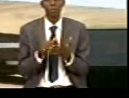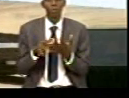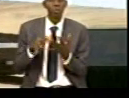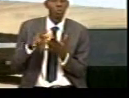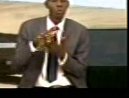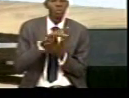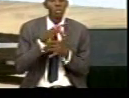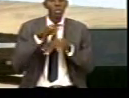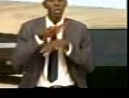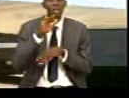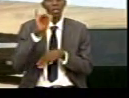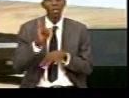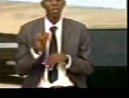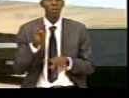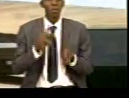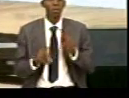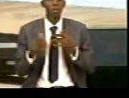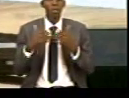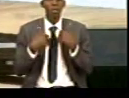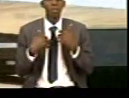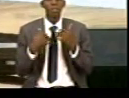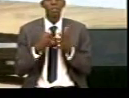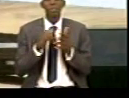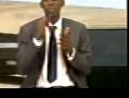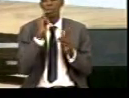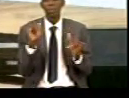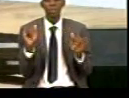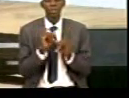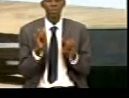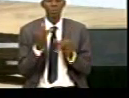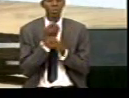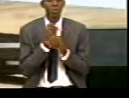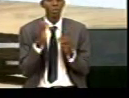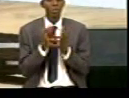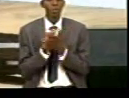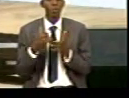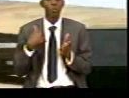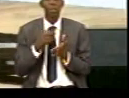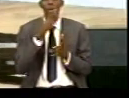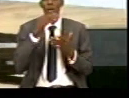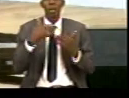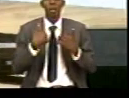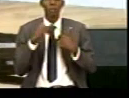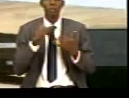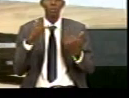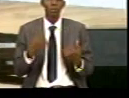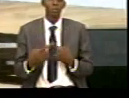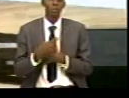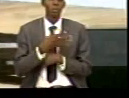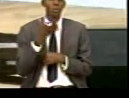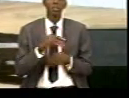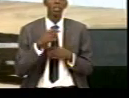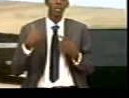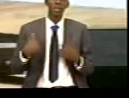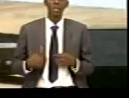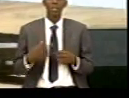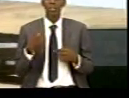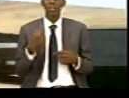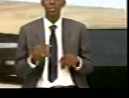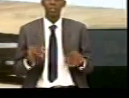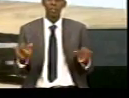early people had is the same salvation that we have today. He put no difference. The same